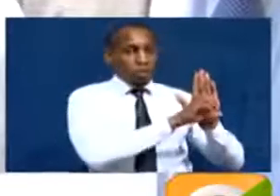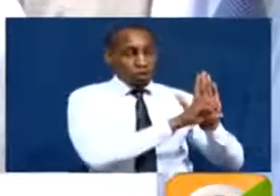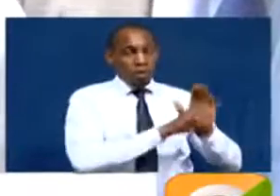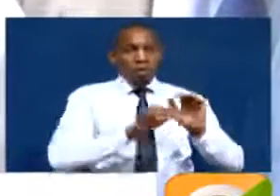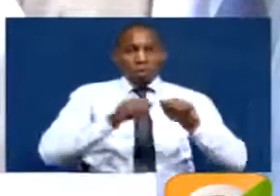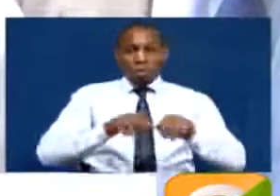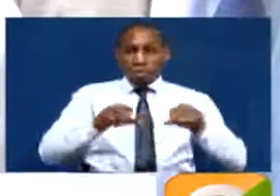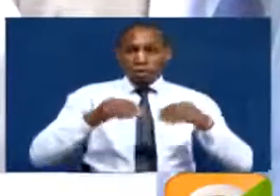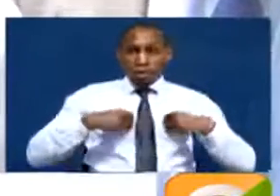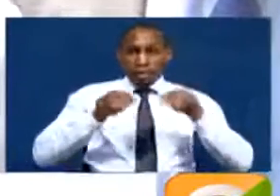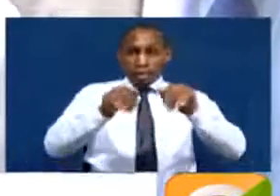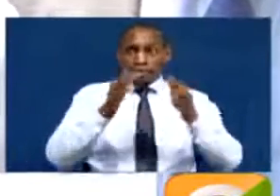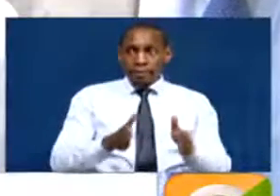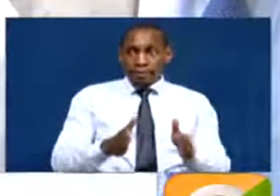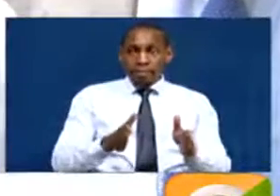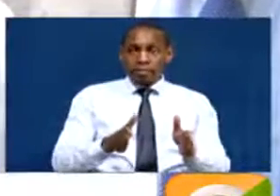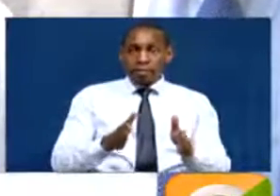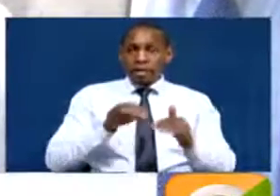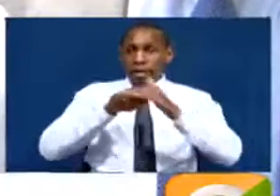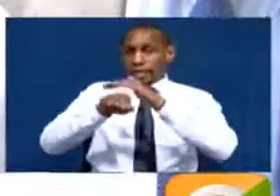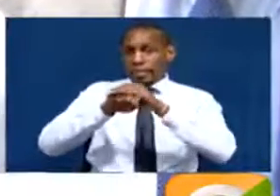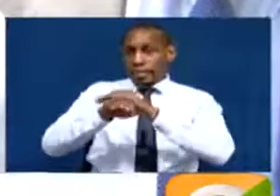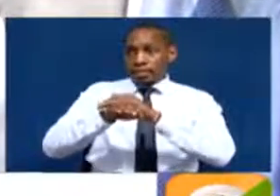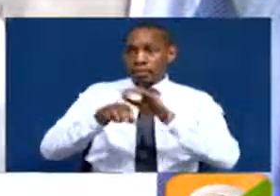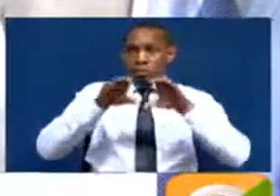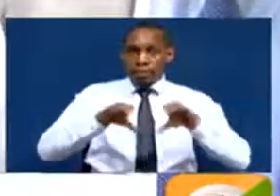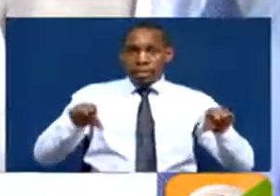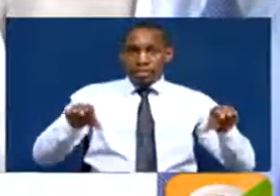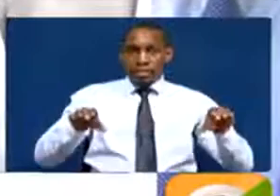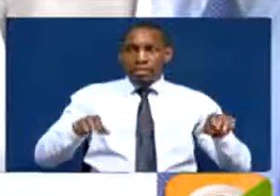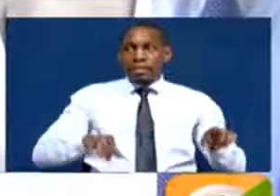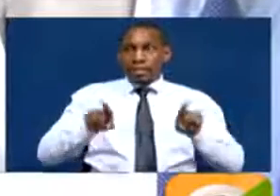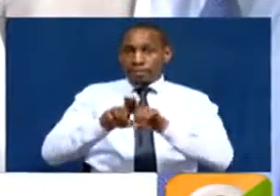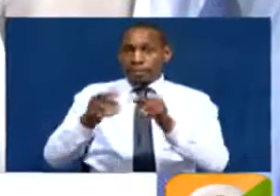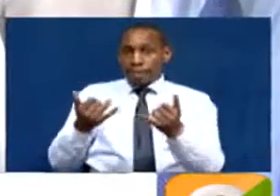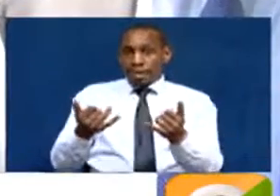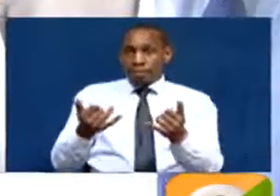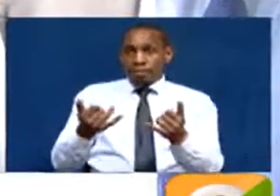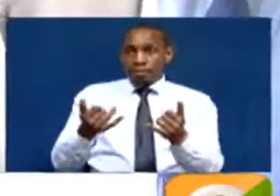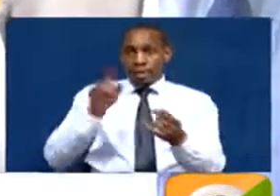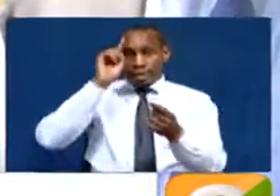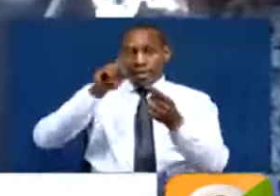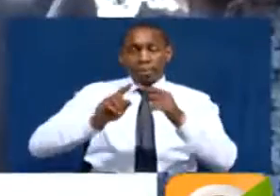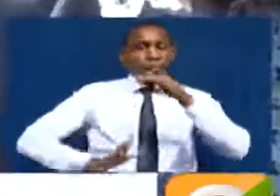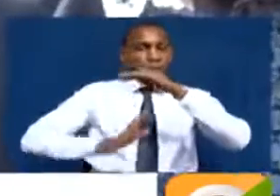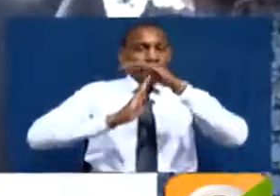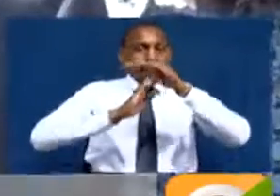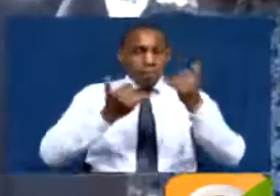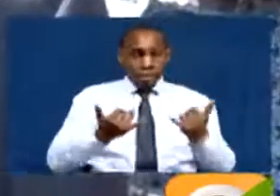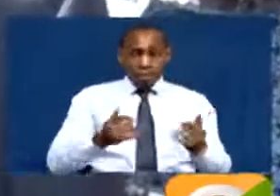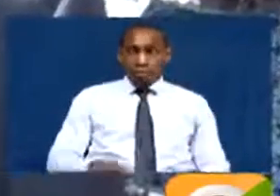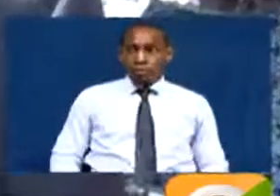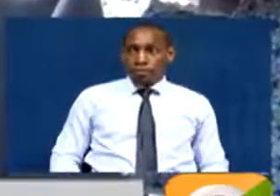ili kubalie wakulima wawe access to the market, of which hiyo ndio lengo kubwa sana. This